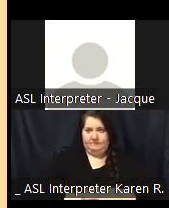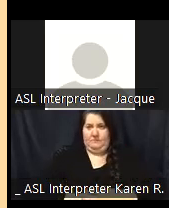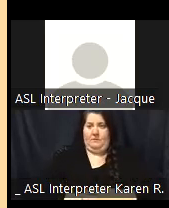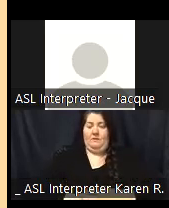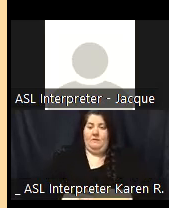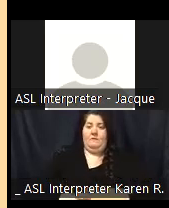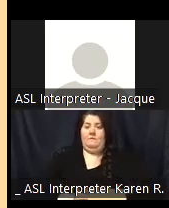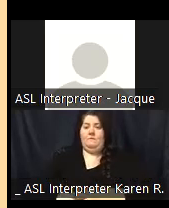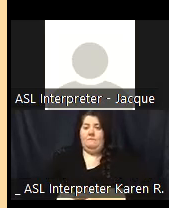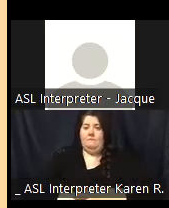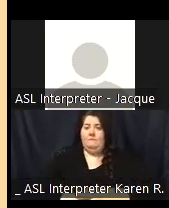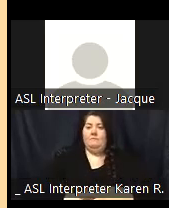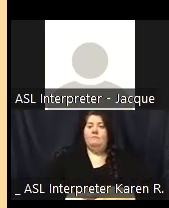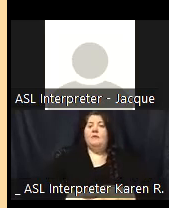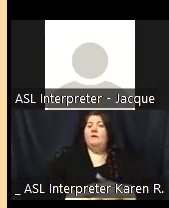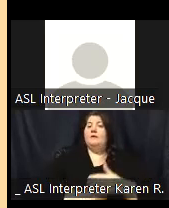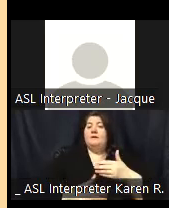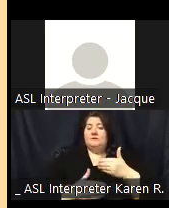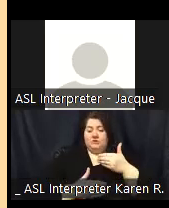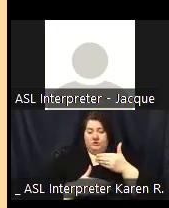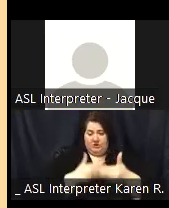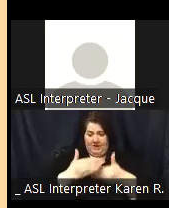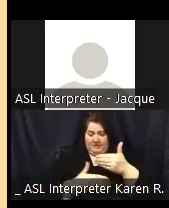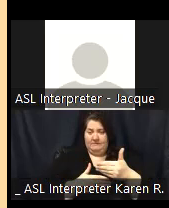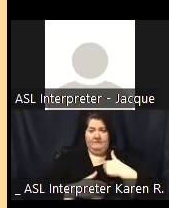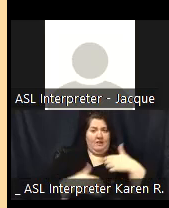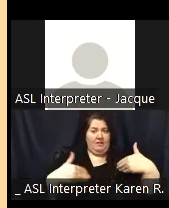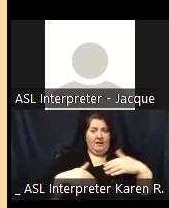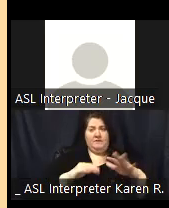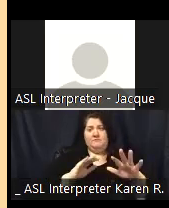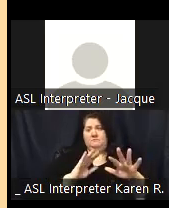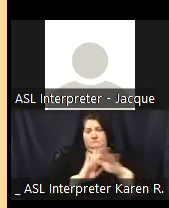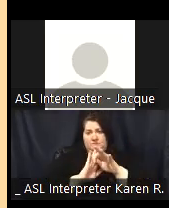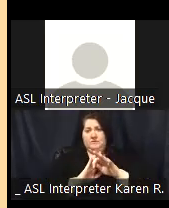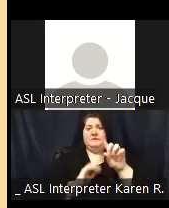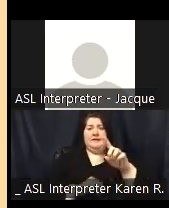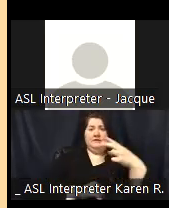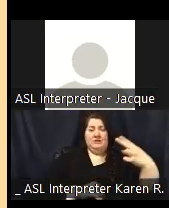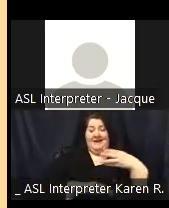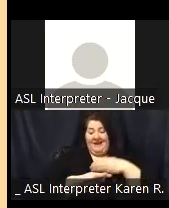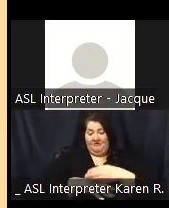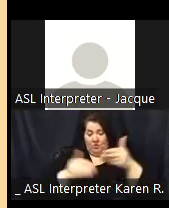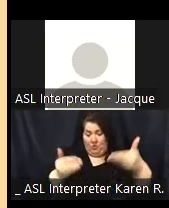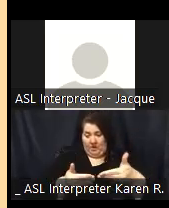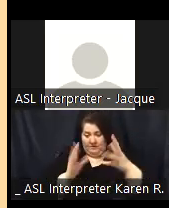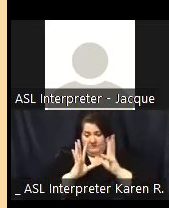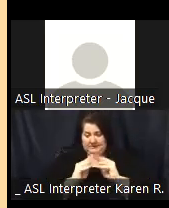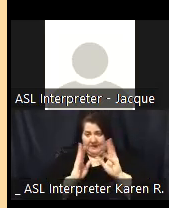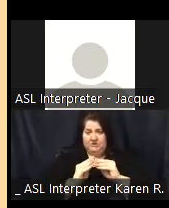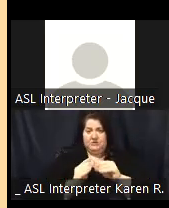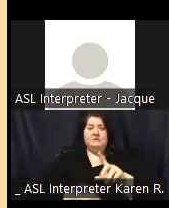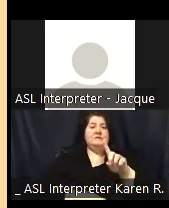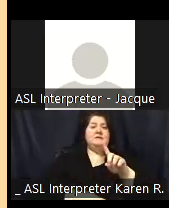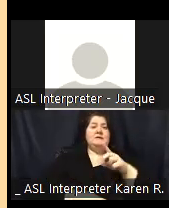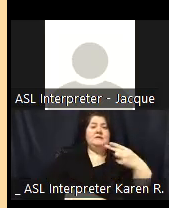can share next steps if a family has not chosen a DHH agency after the welcome session. The DHH